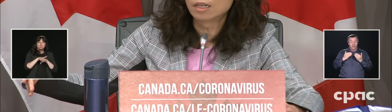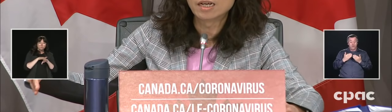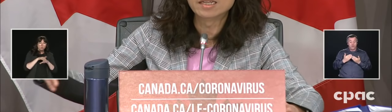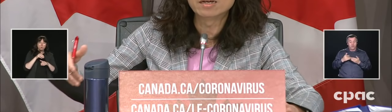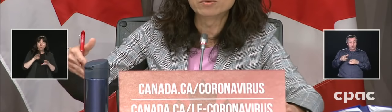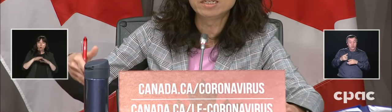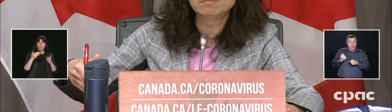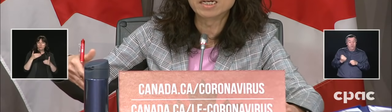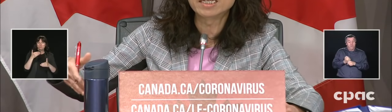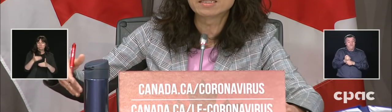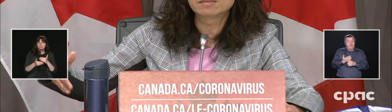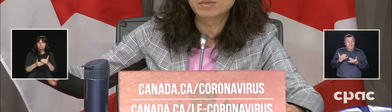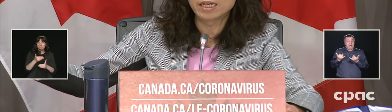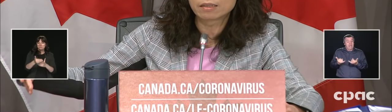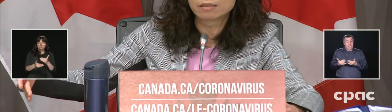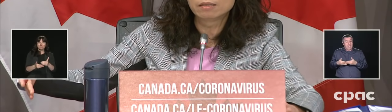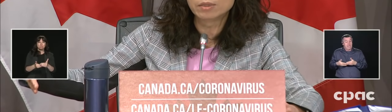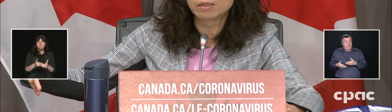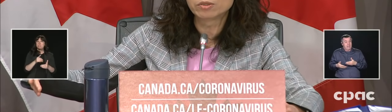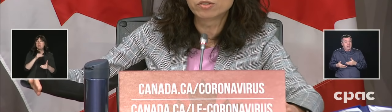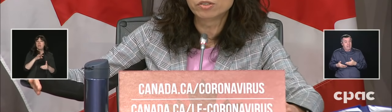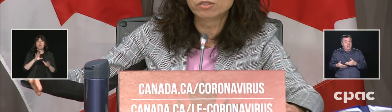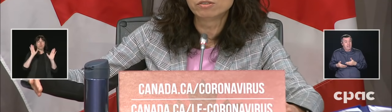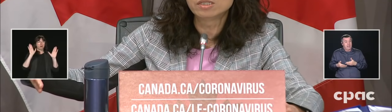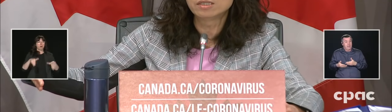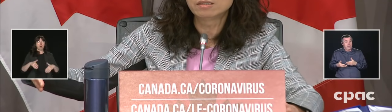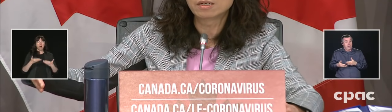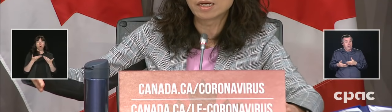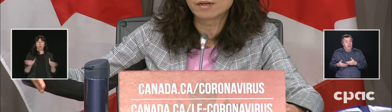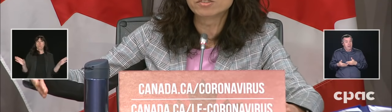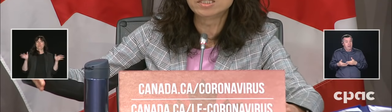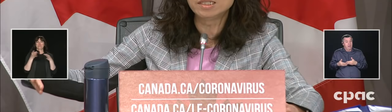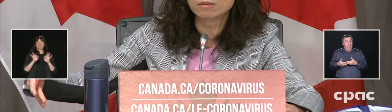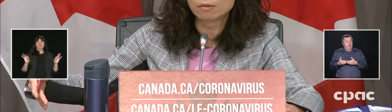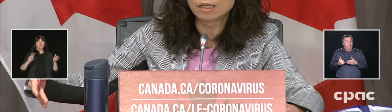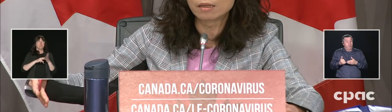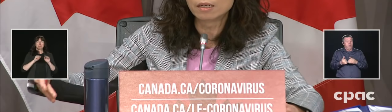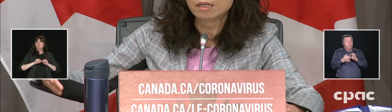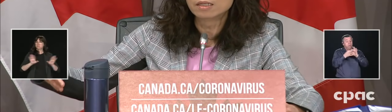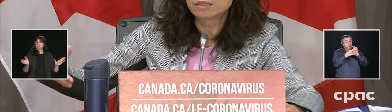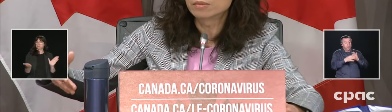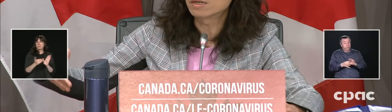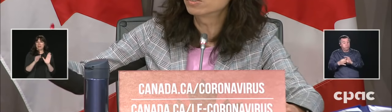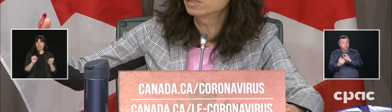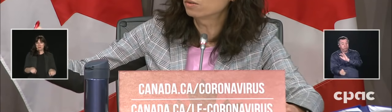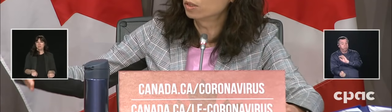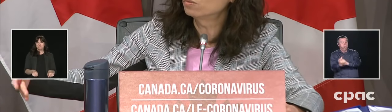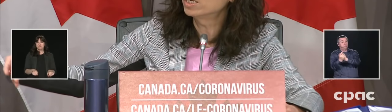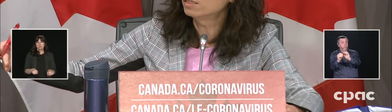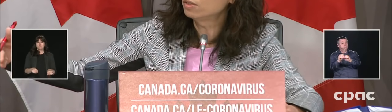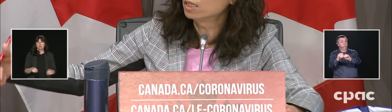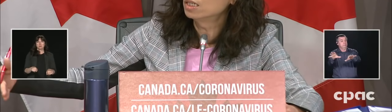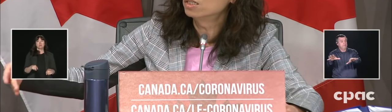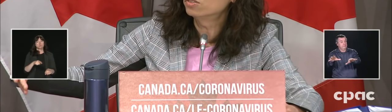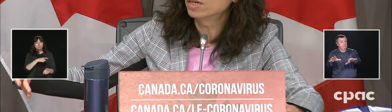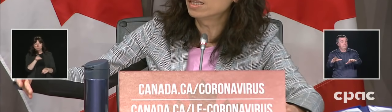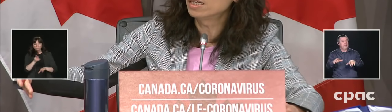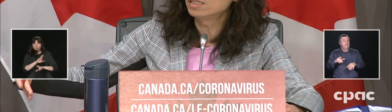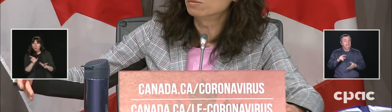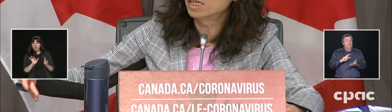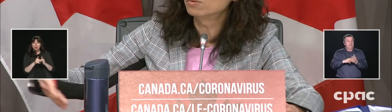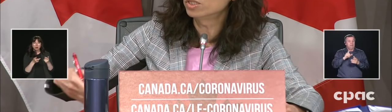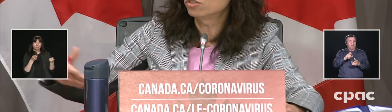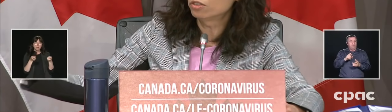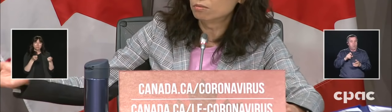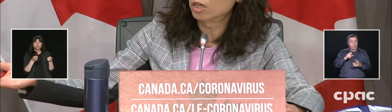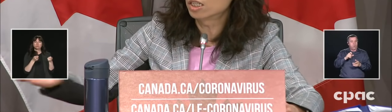resurgence, and that we might expect to be able to have to deal with some subsequent waves. So I think